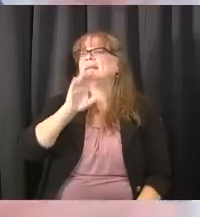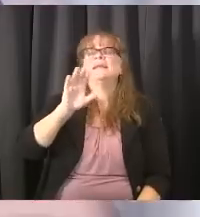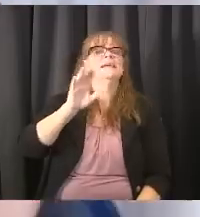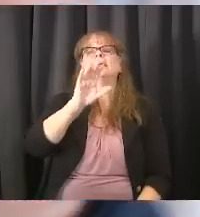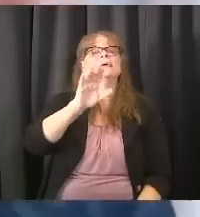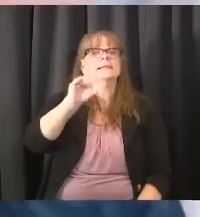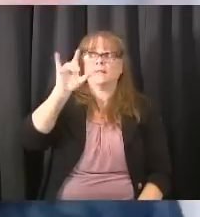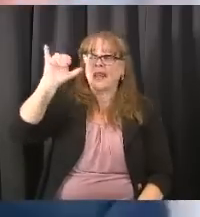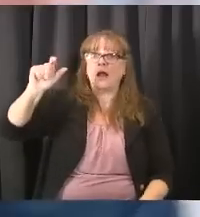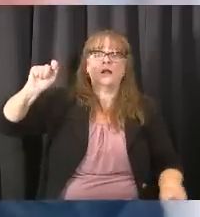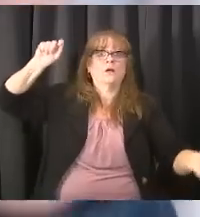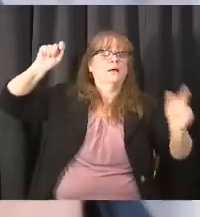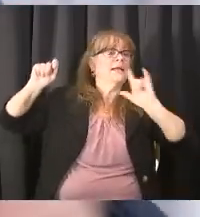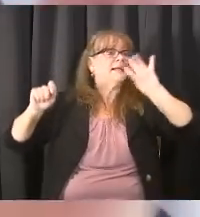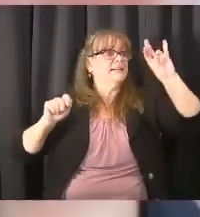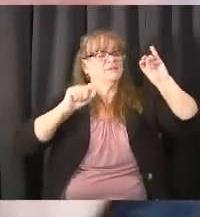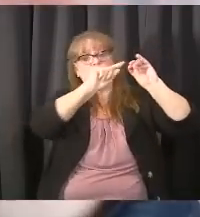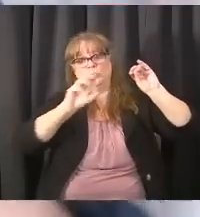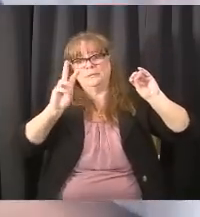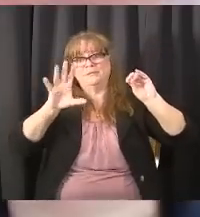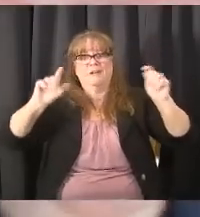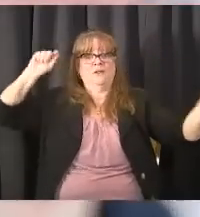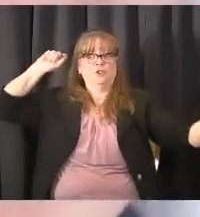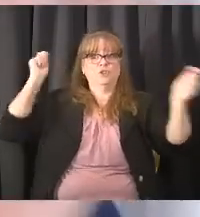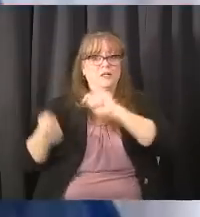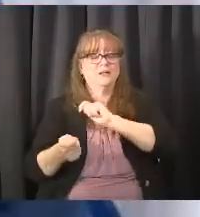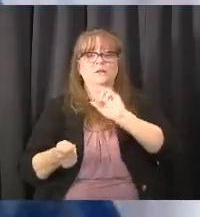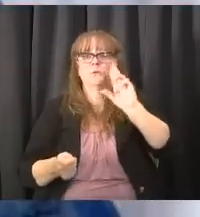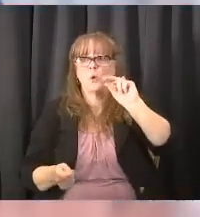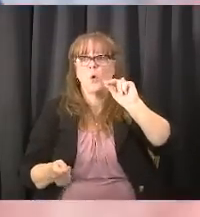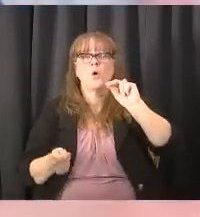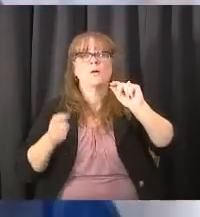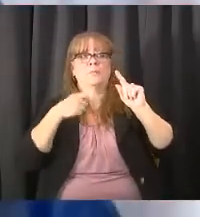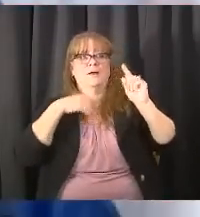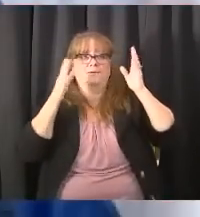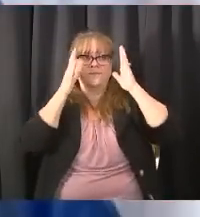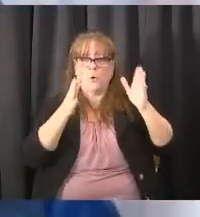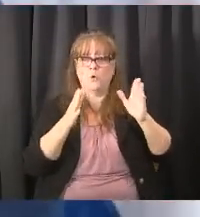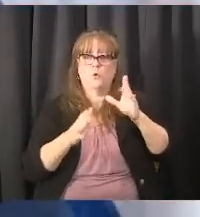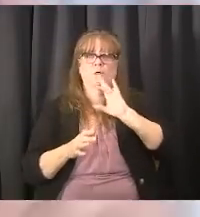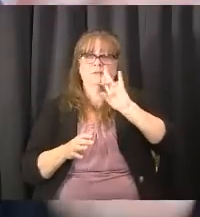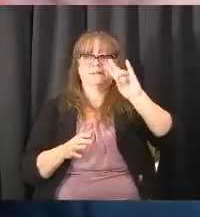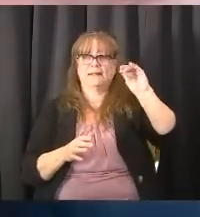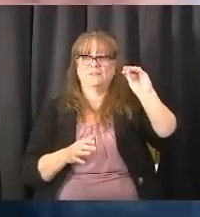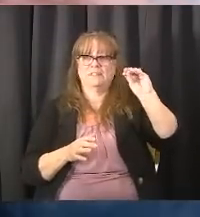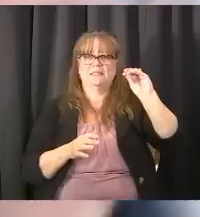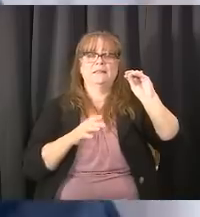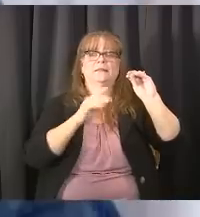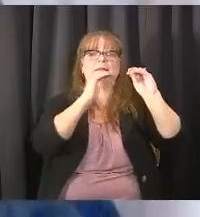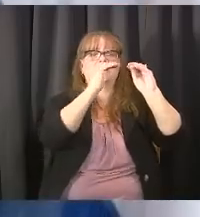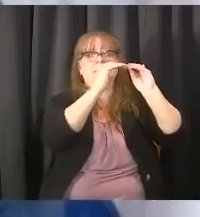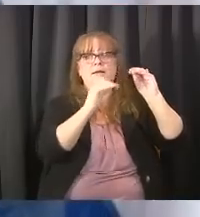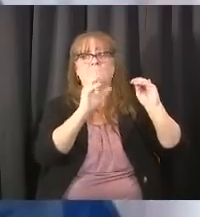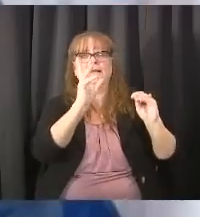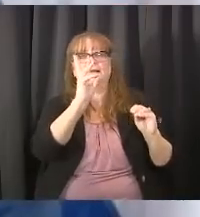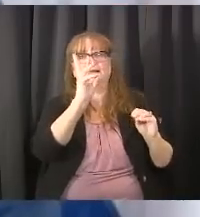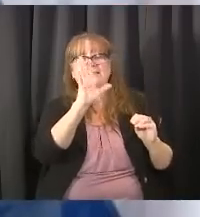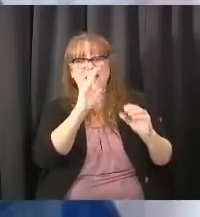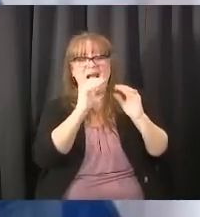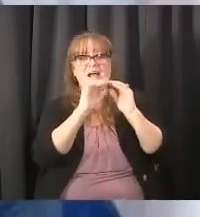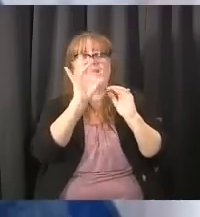So running the numbers, that'll add, could be 20, 30% to that group. But there's more people 70 and up than there are in that 5-year